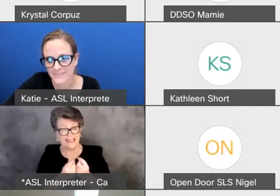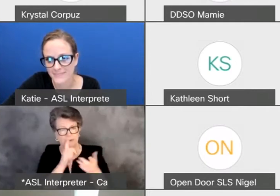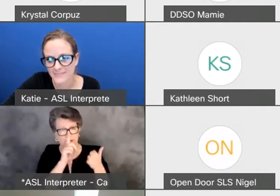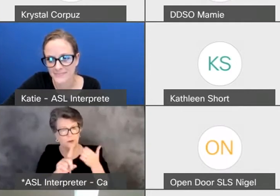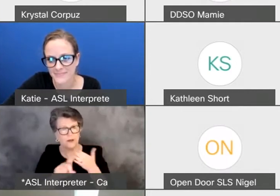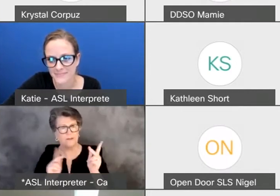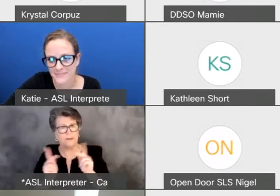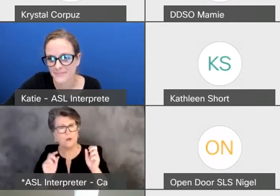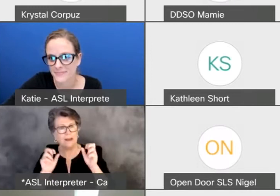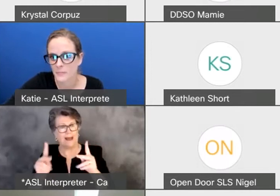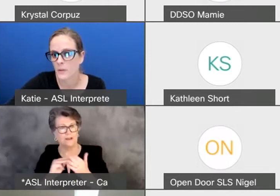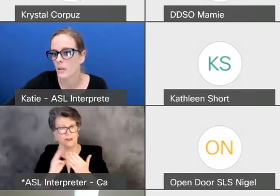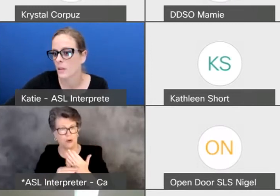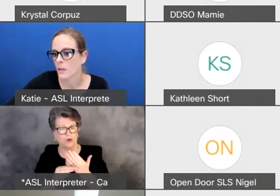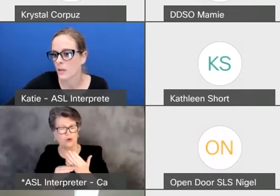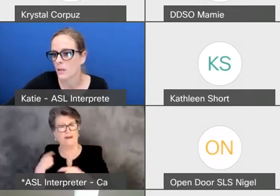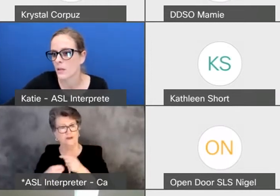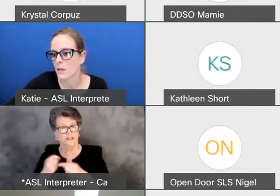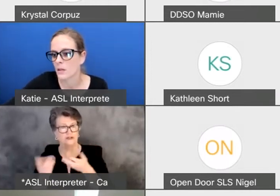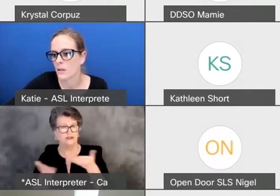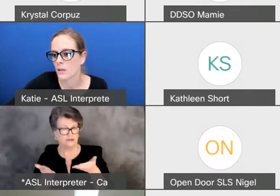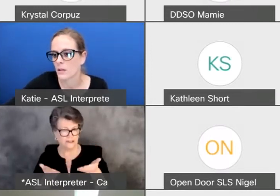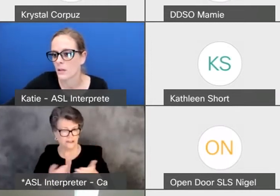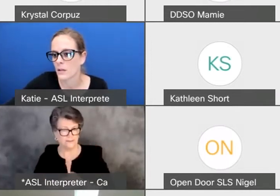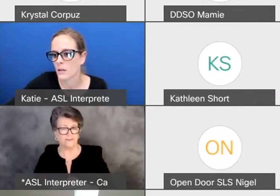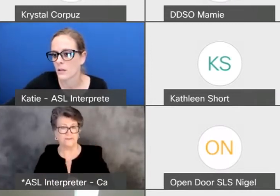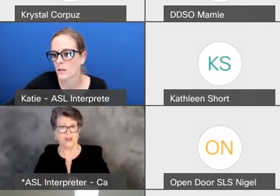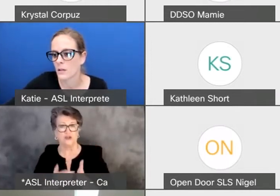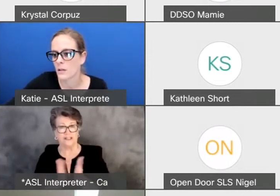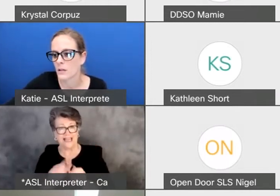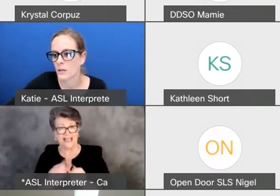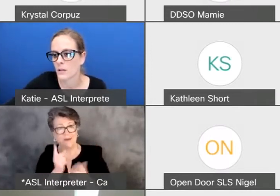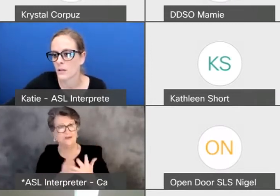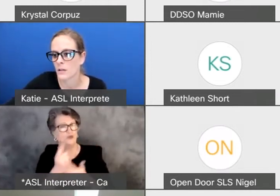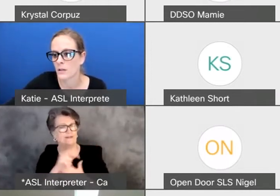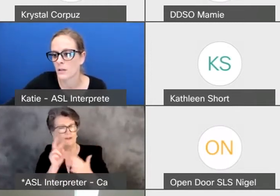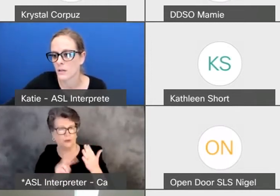to program on traditional services. We're just asking them to review the